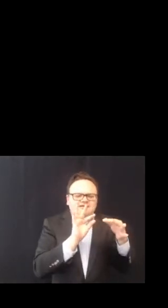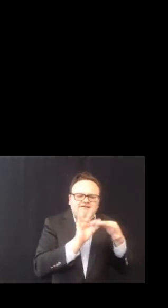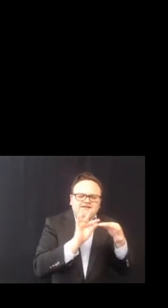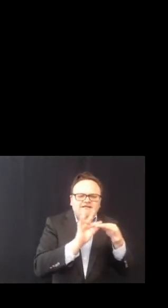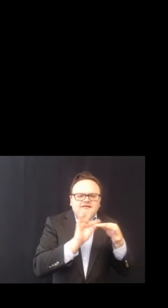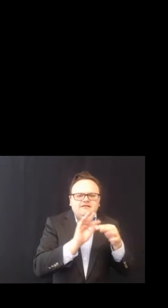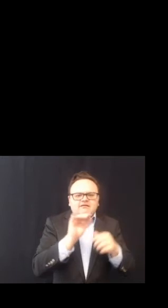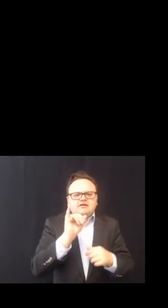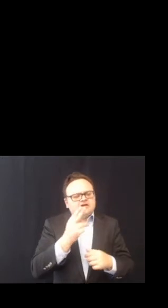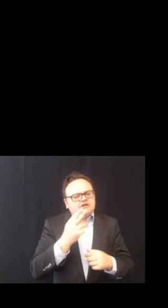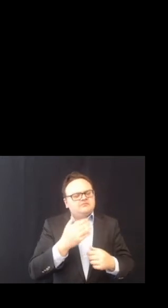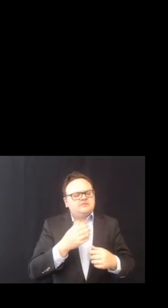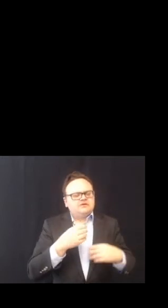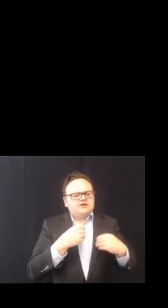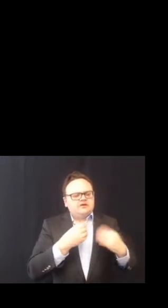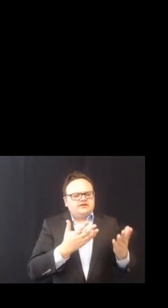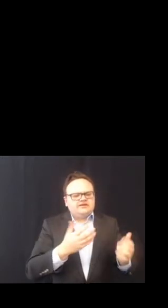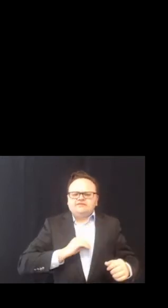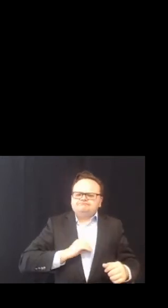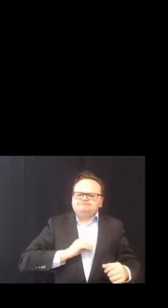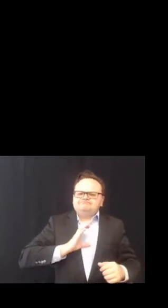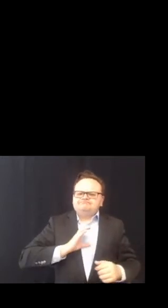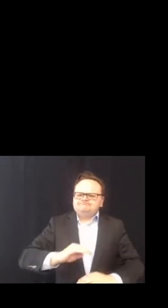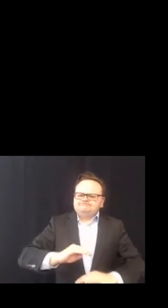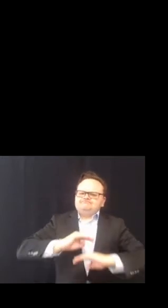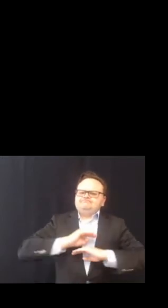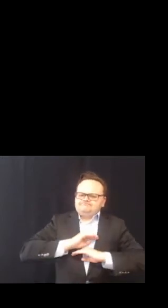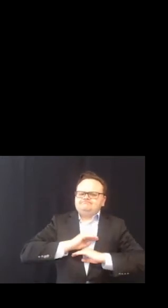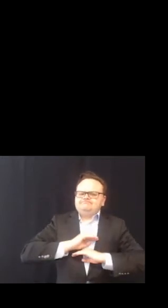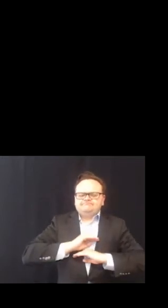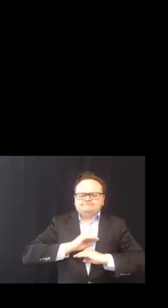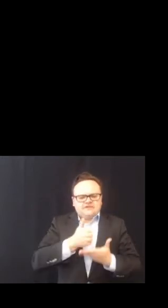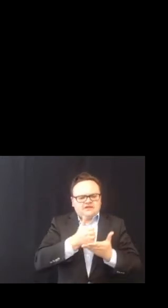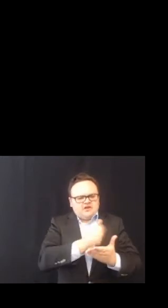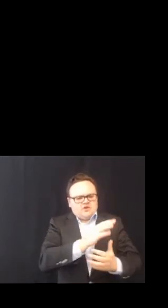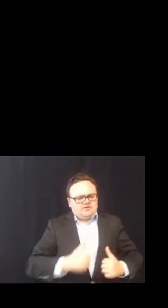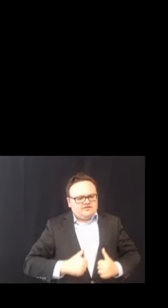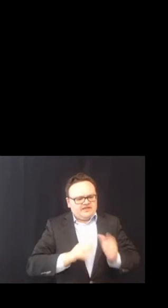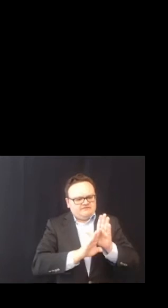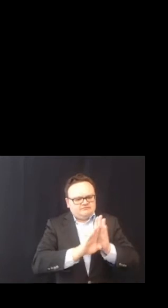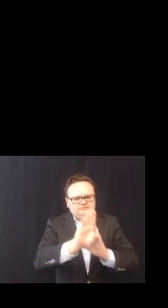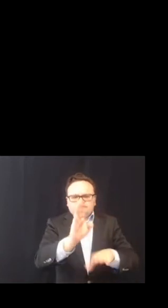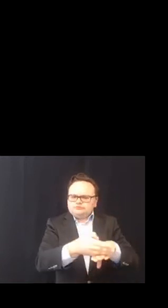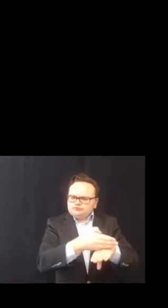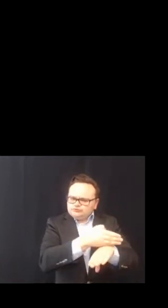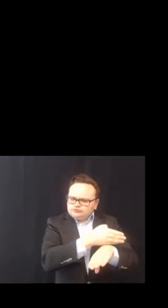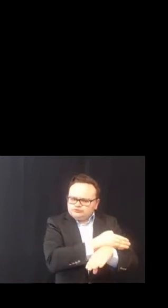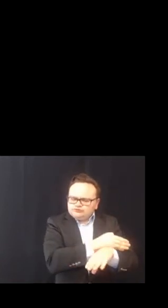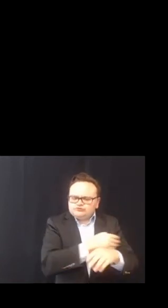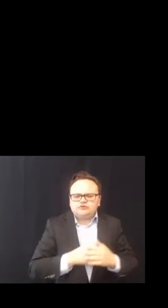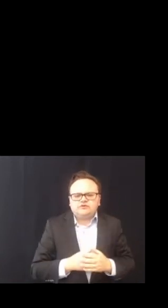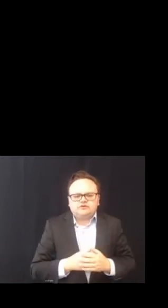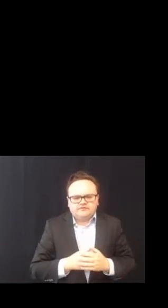a difference in the lives of these working individuals, and really is an opportunity to see the fruits